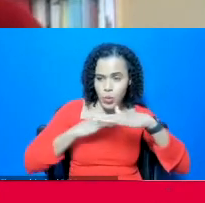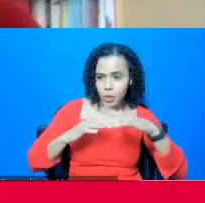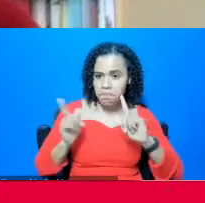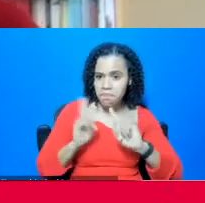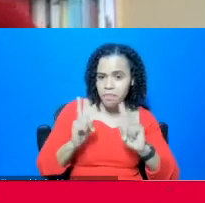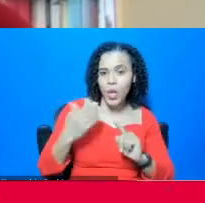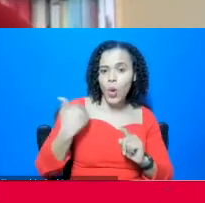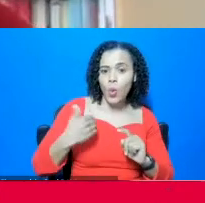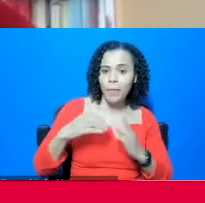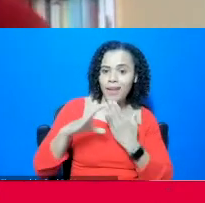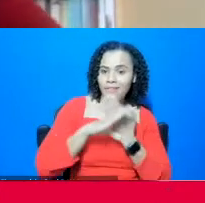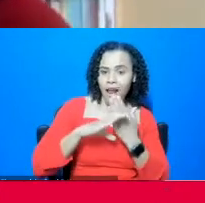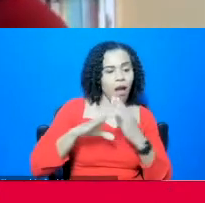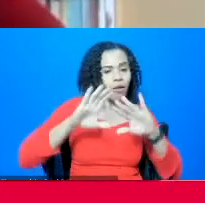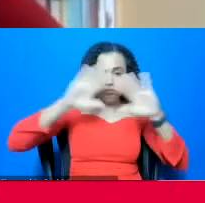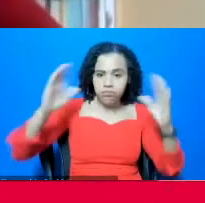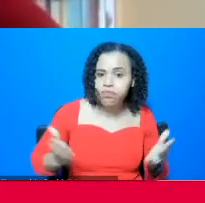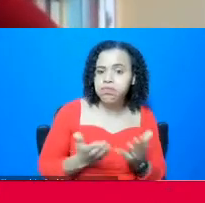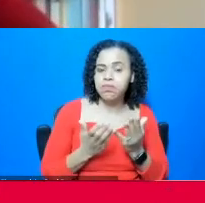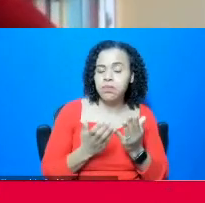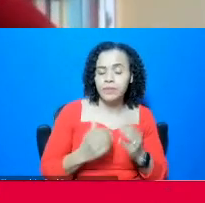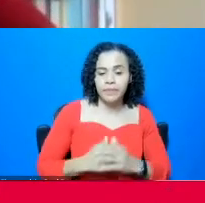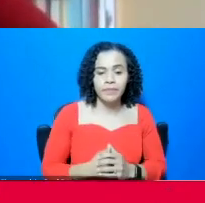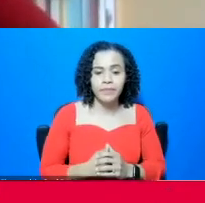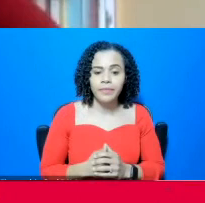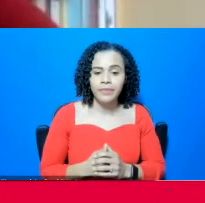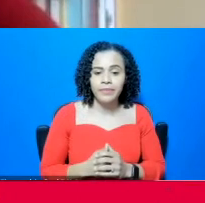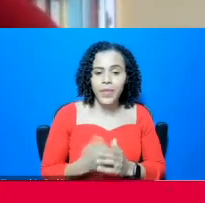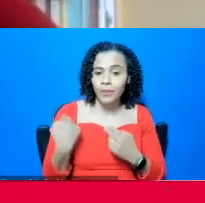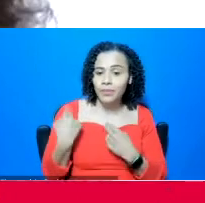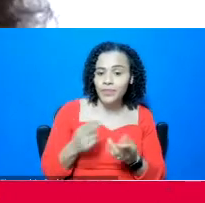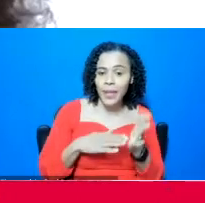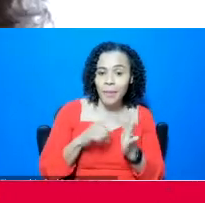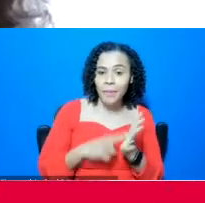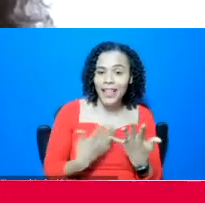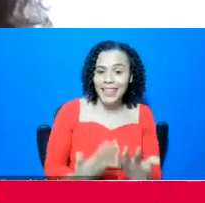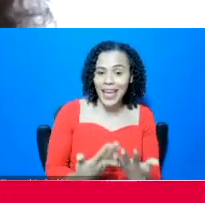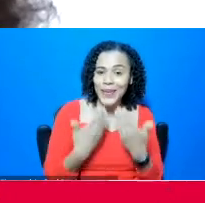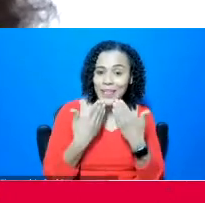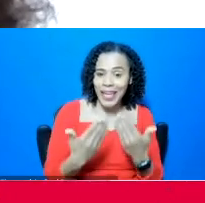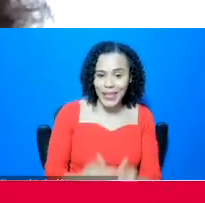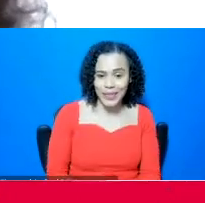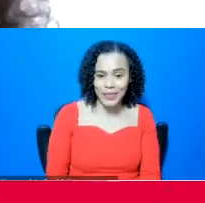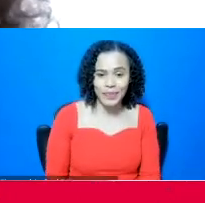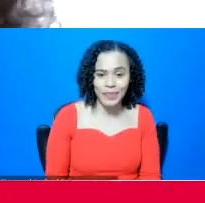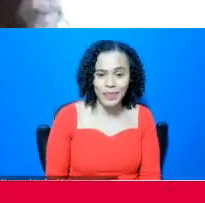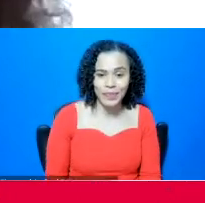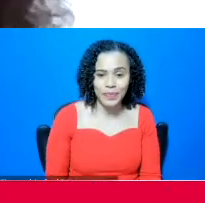across the globe. So yeah, Mel, I'll pass on to you. Thank you so much, Malak.